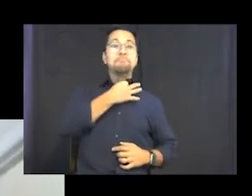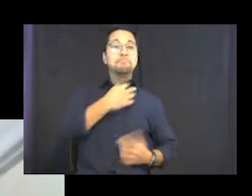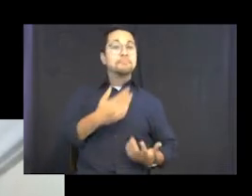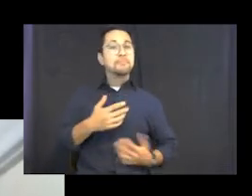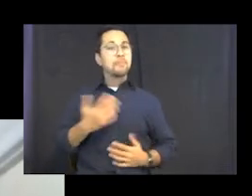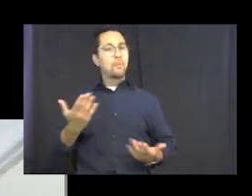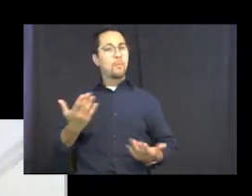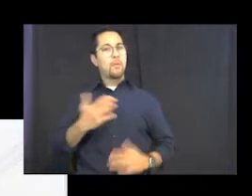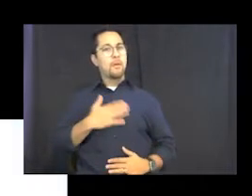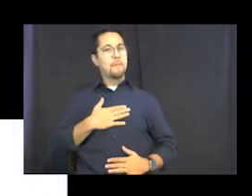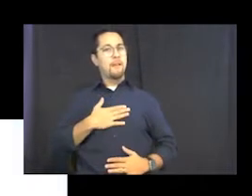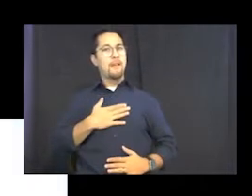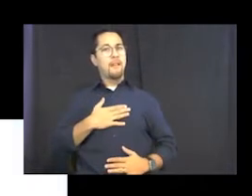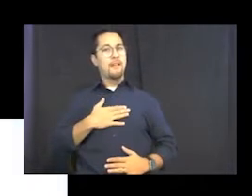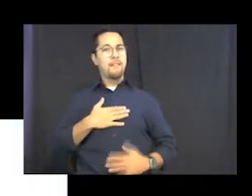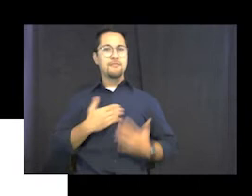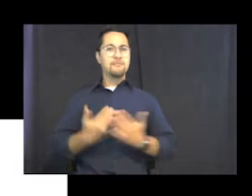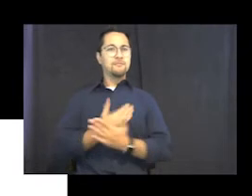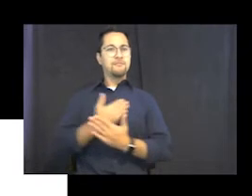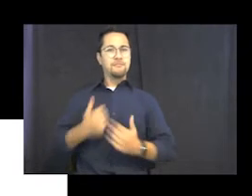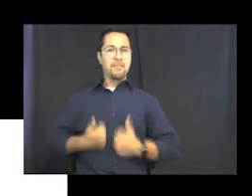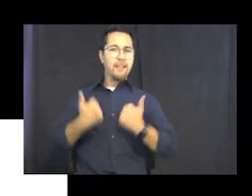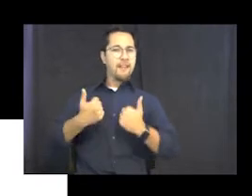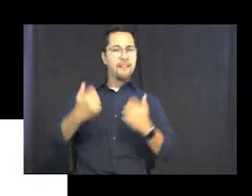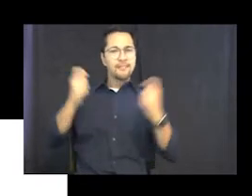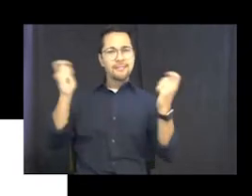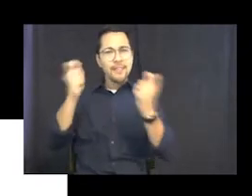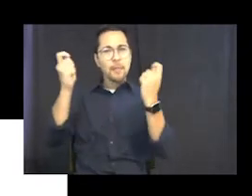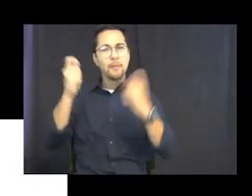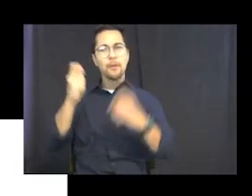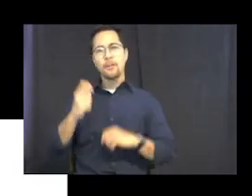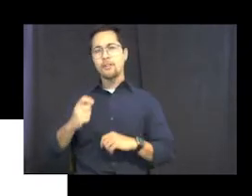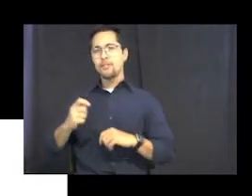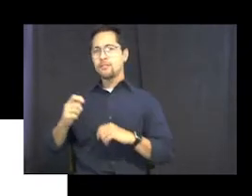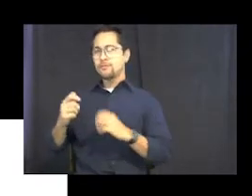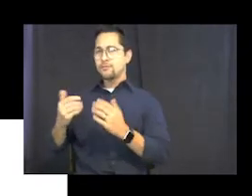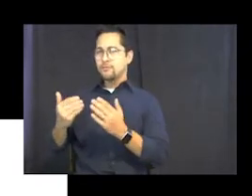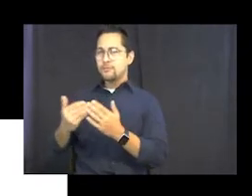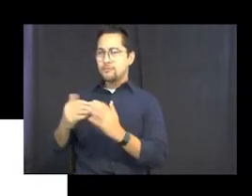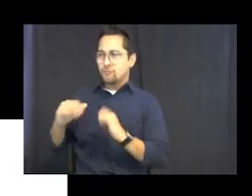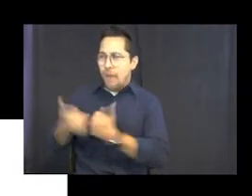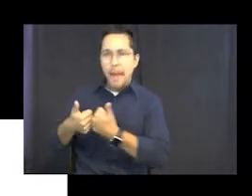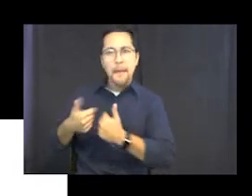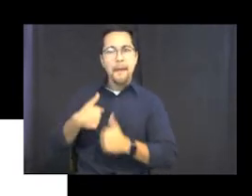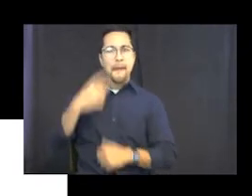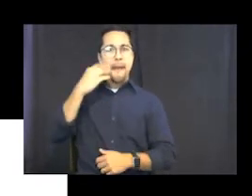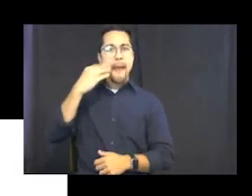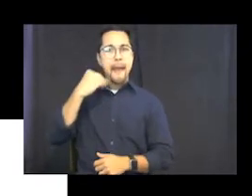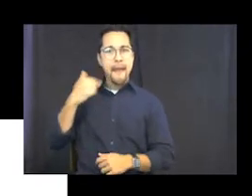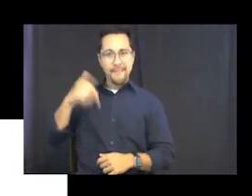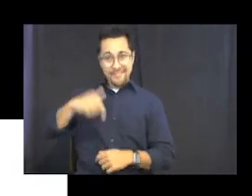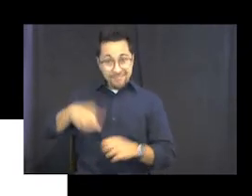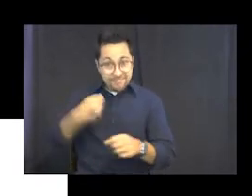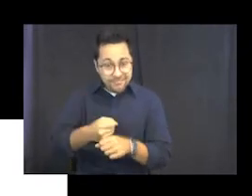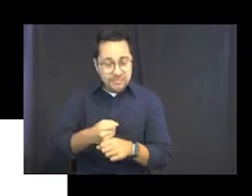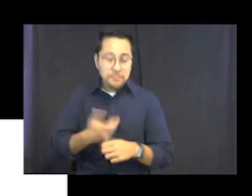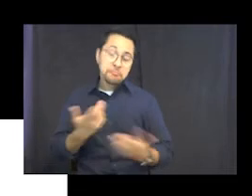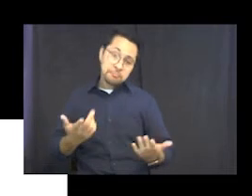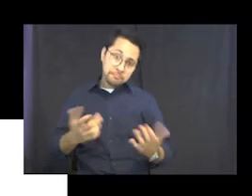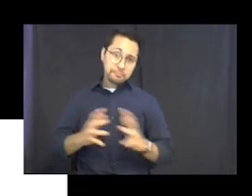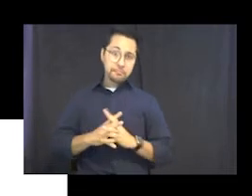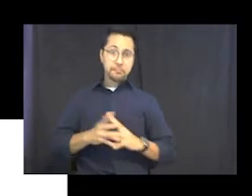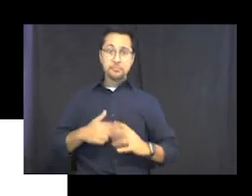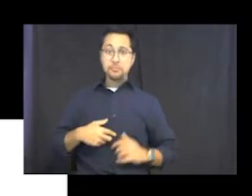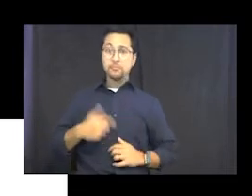what are my new life celebrations and challenges that I've had this year. And so I think